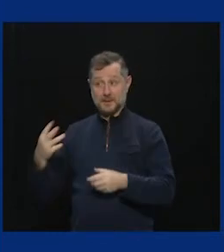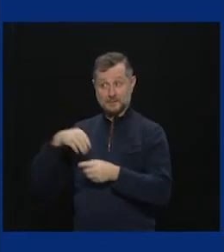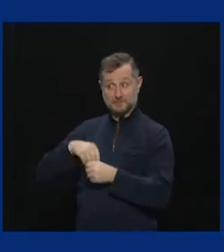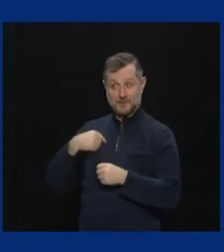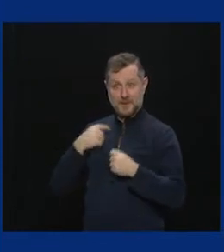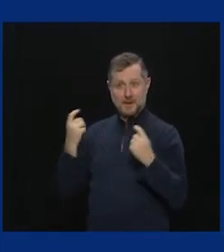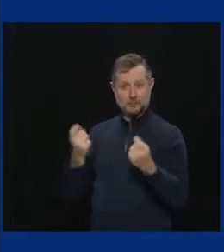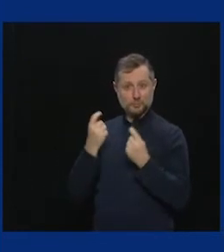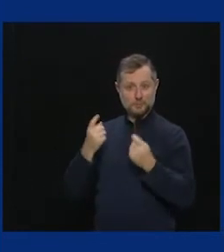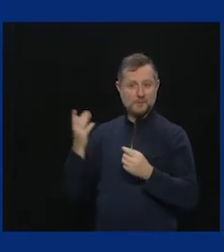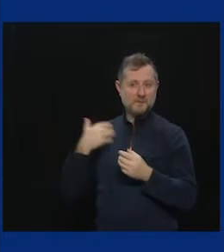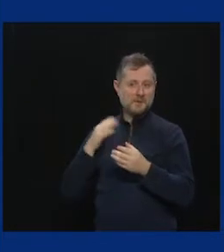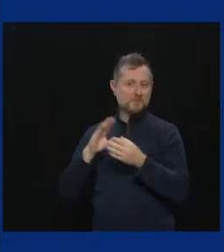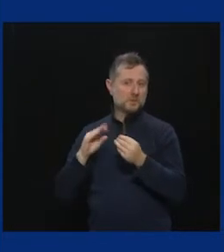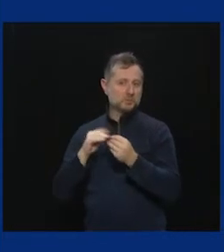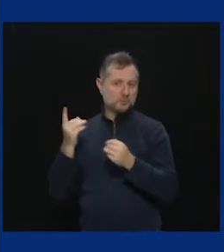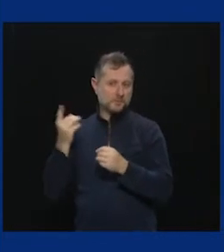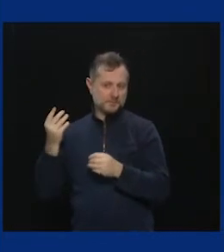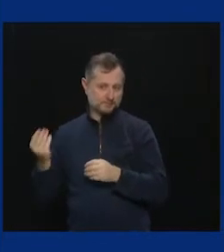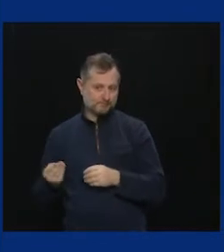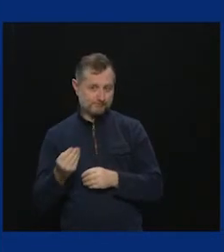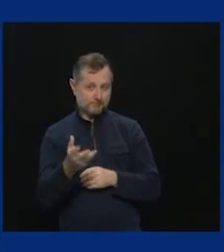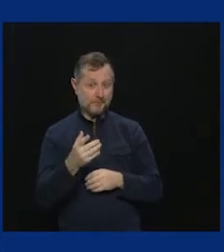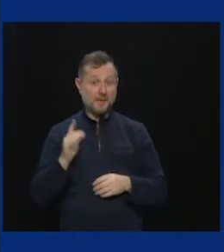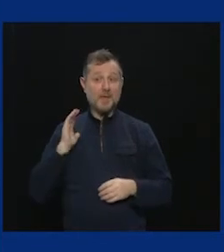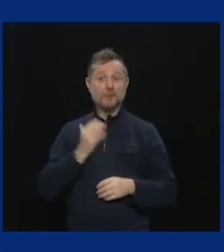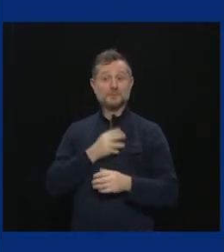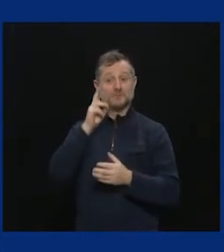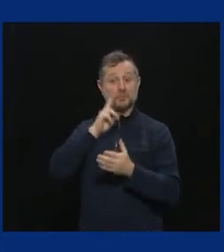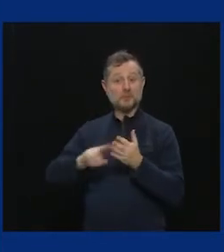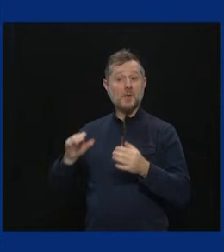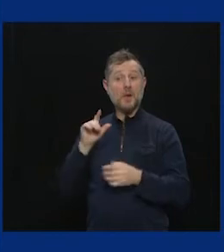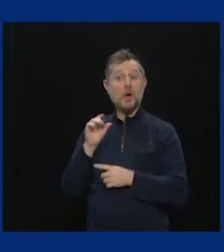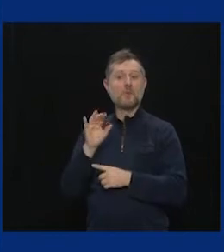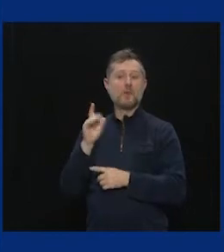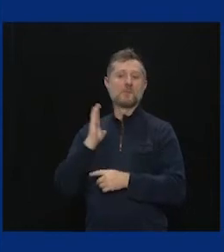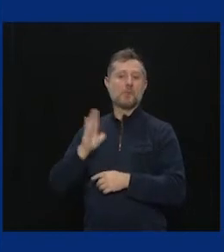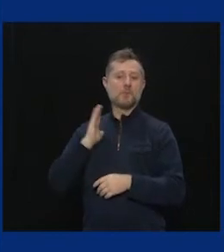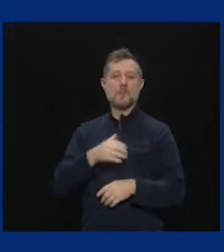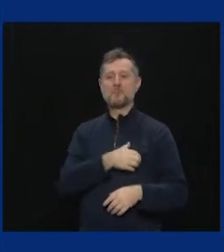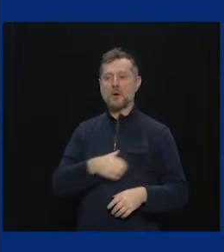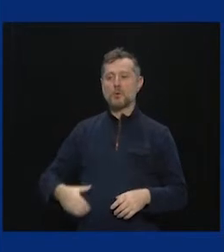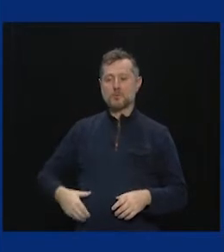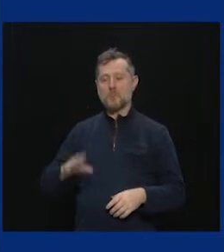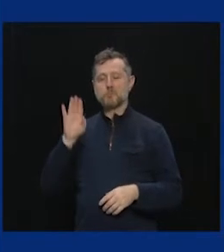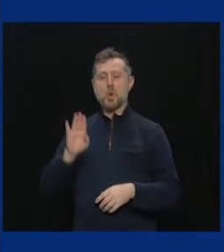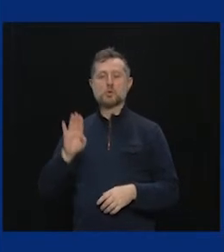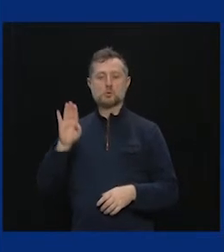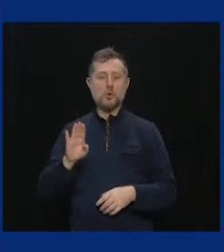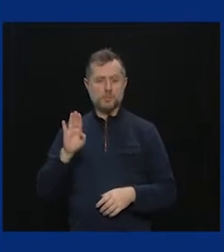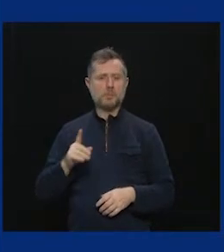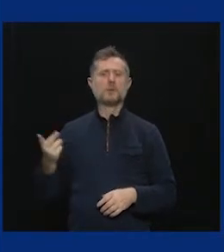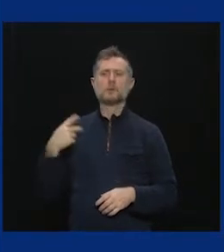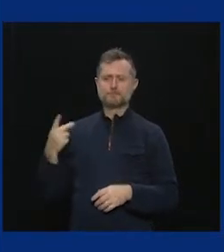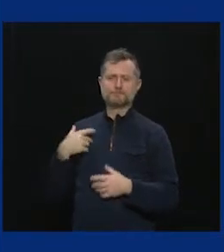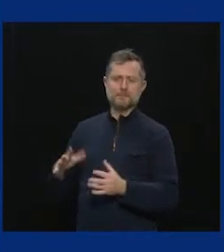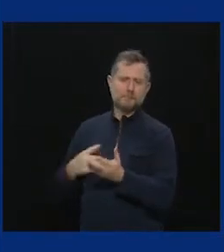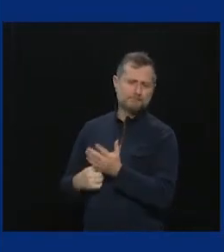here. Ladies and gentlemen, our Secretary of Labor, former mayor of Boston. We didn't talk sports, I guarantee you. We didn't talk